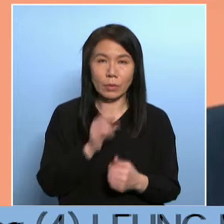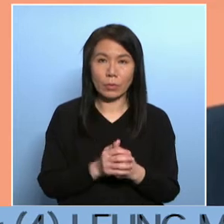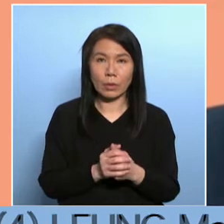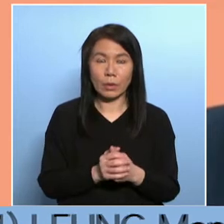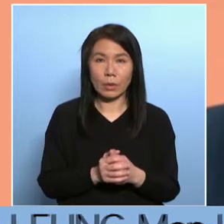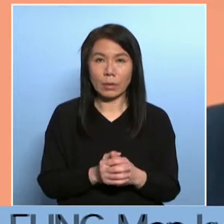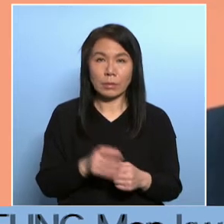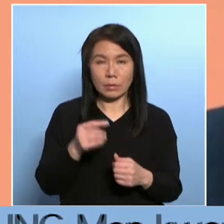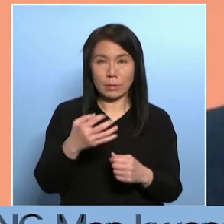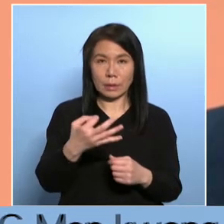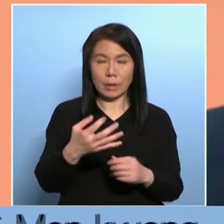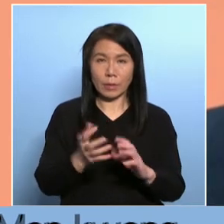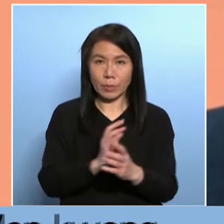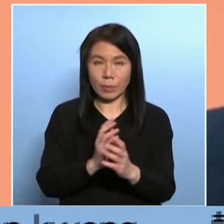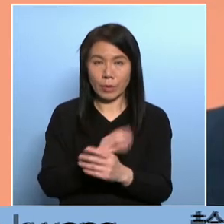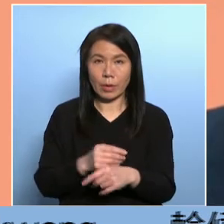maybe we should